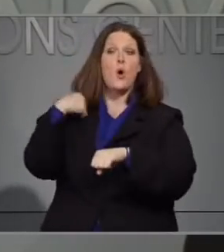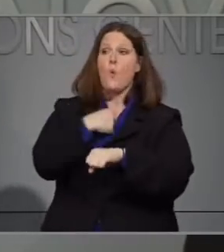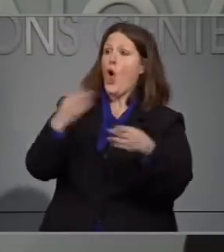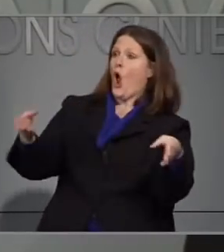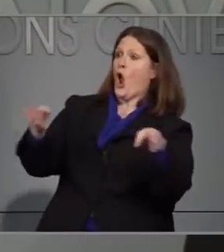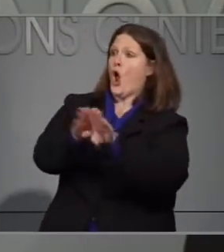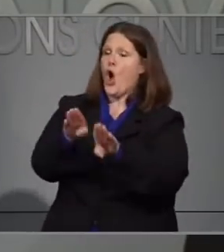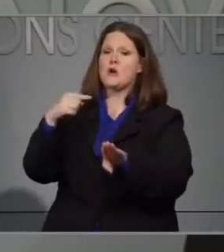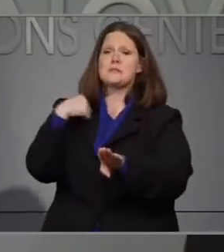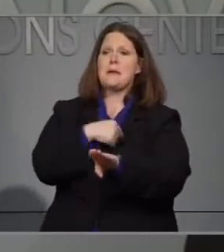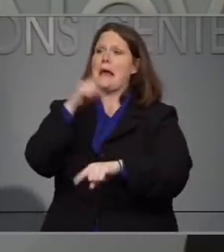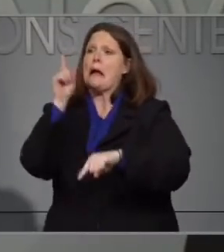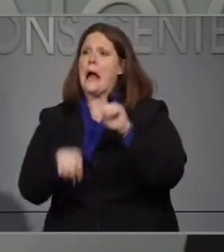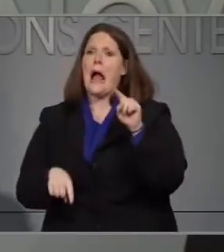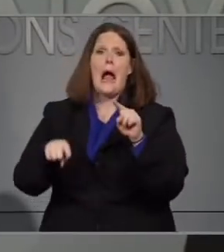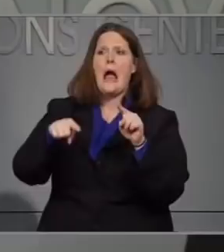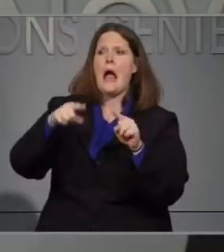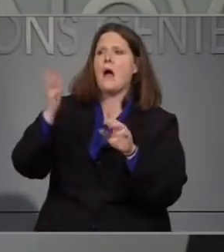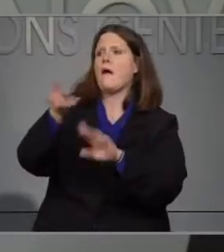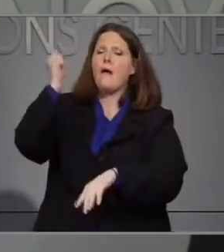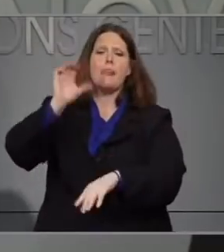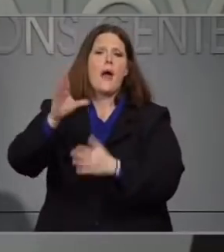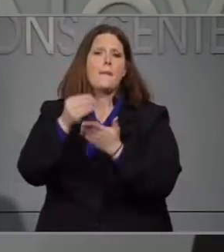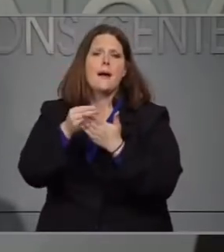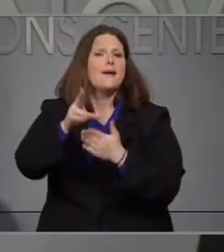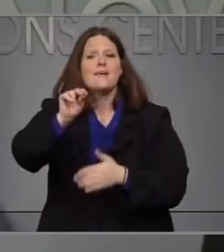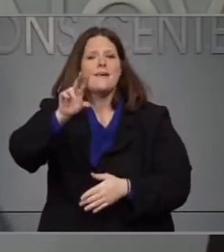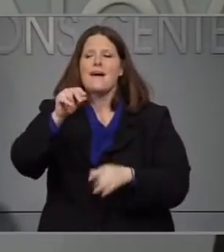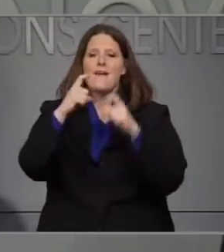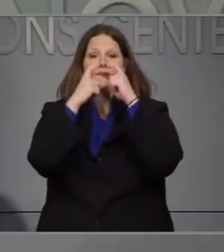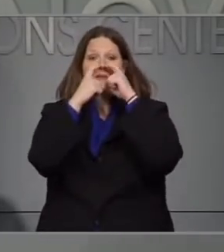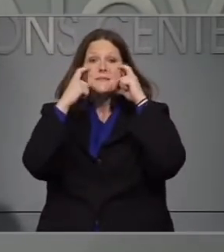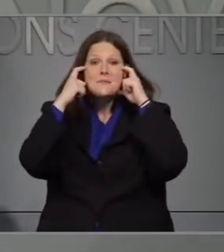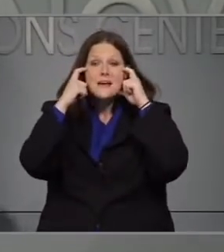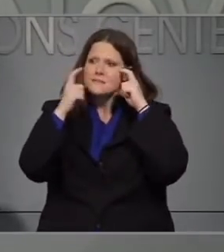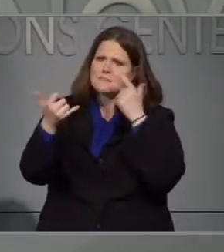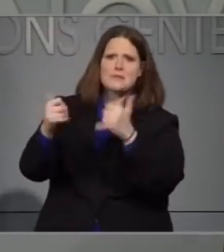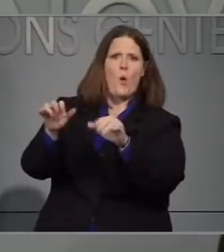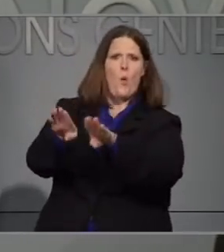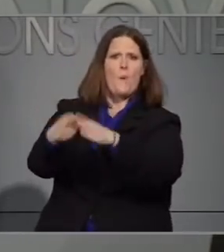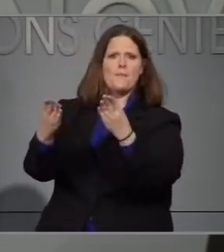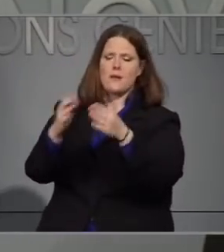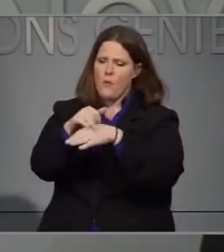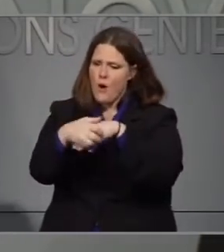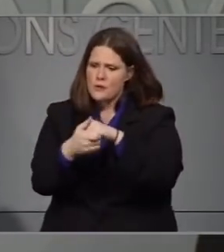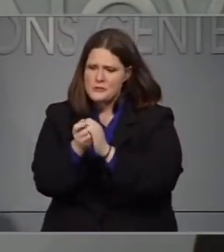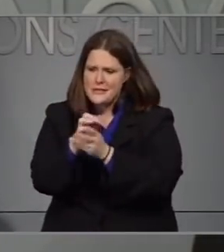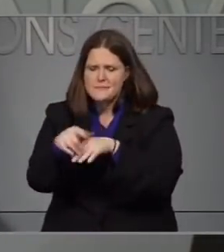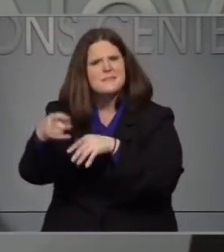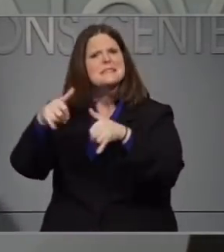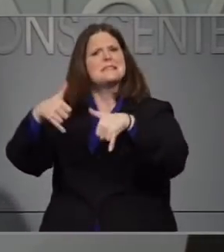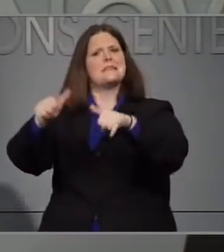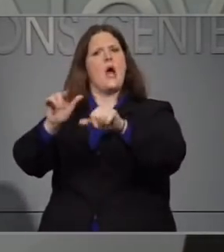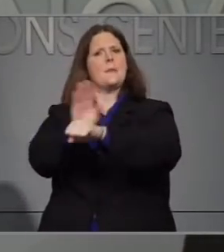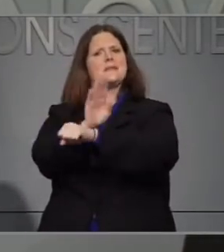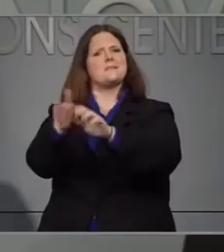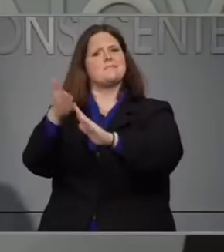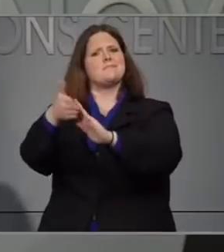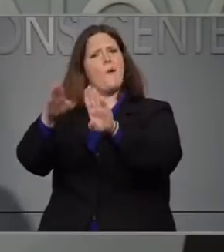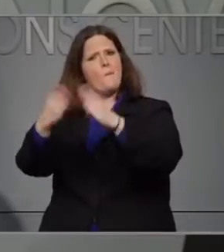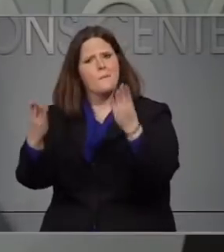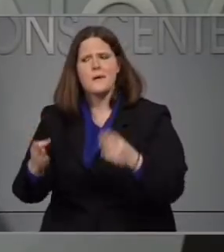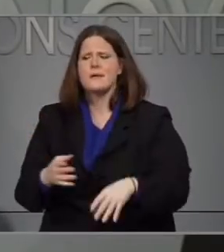all, and that's face coverings, waiting 6 feet apart, and washing your hands, right? Those are the keys to that allow us to keep moving forward with